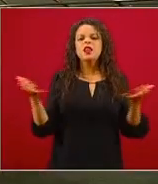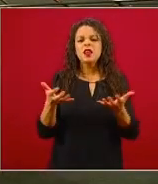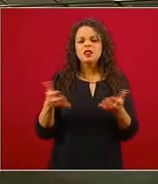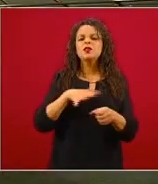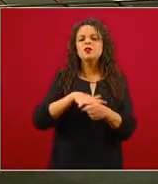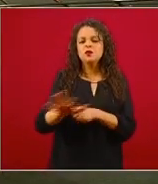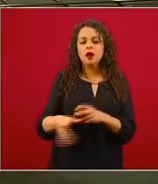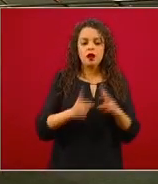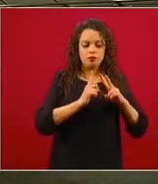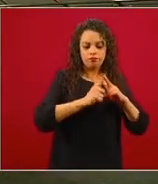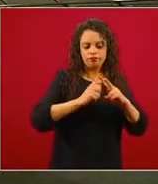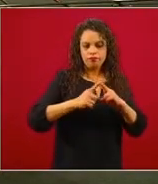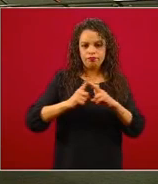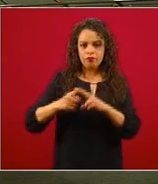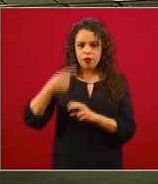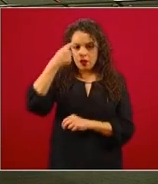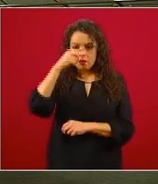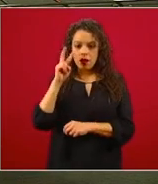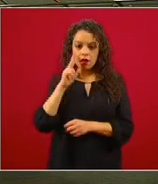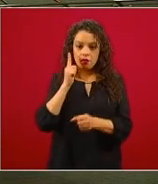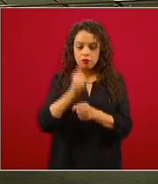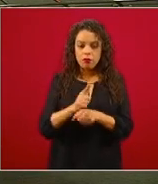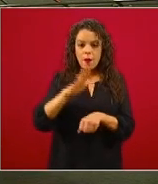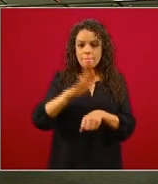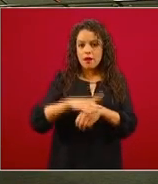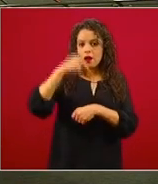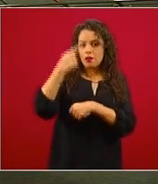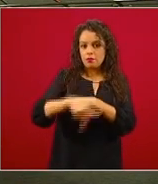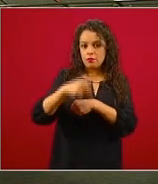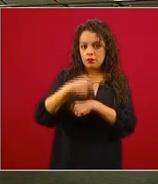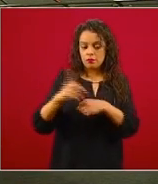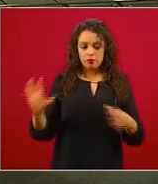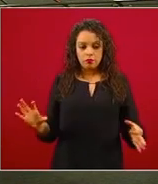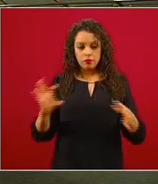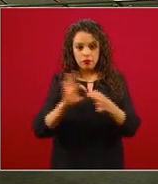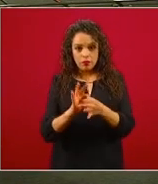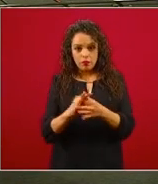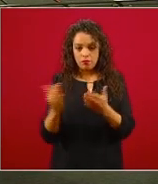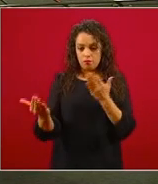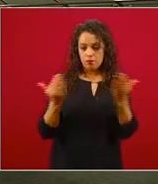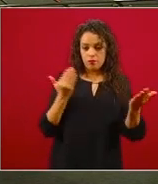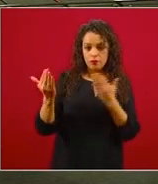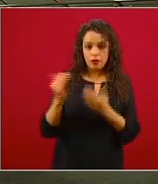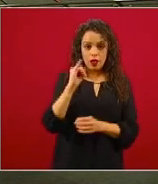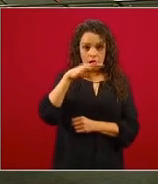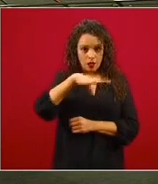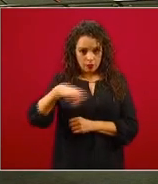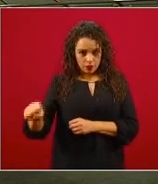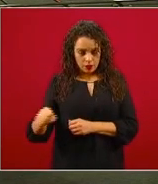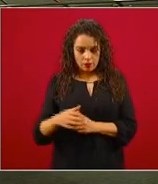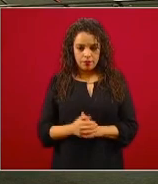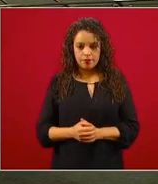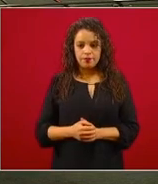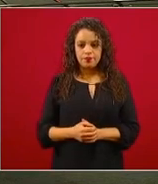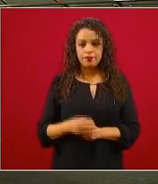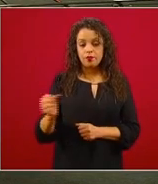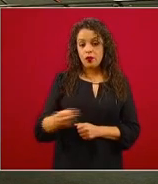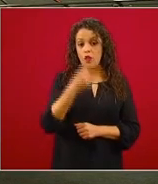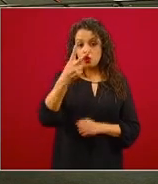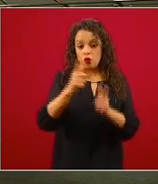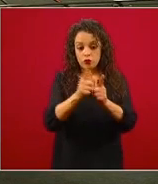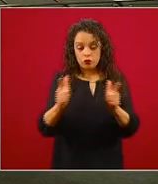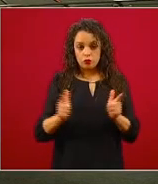We got information from the Mexican Social Security Institute, and we took a look at two different groups of